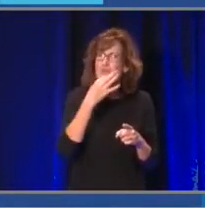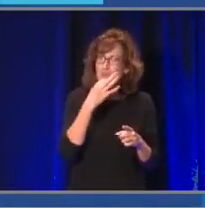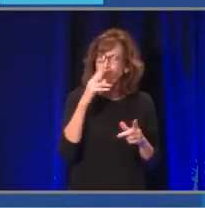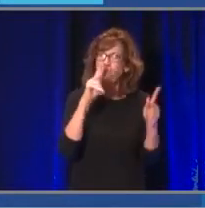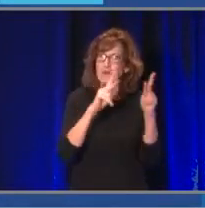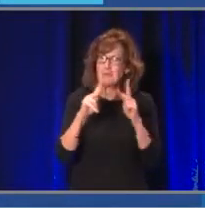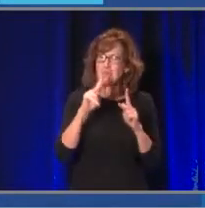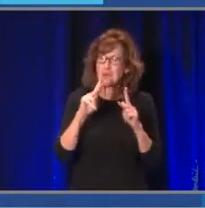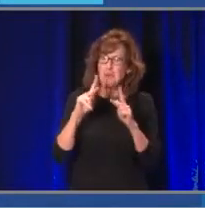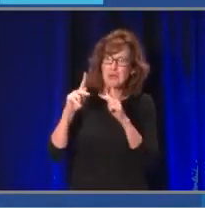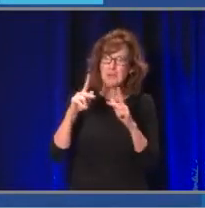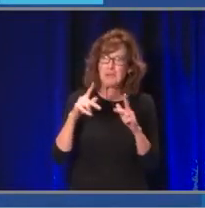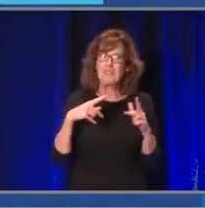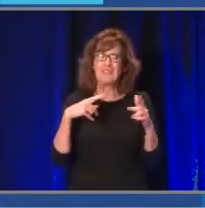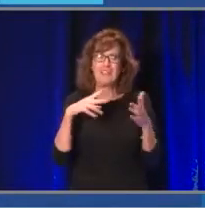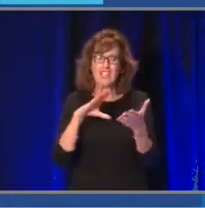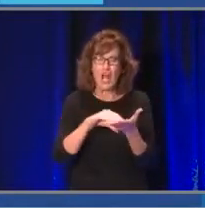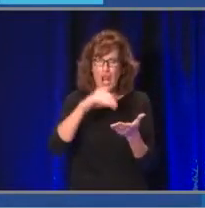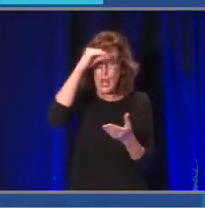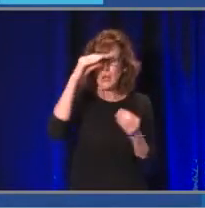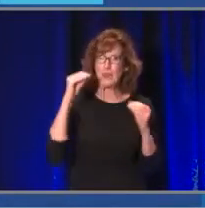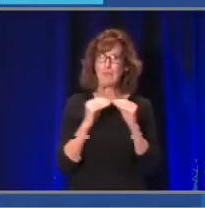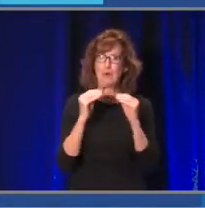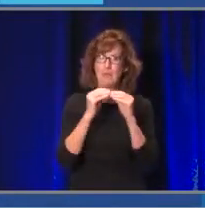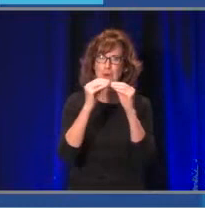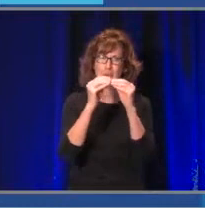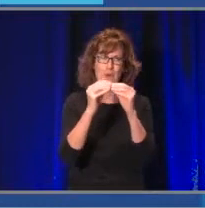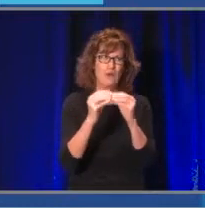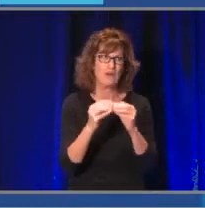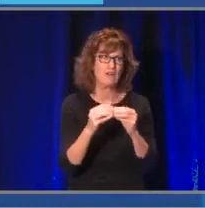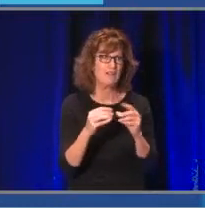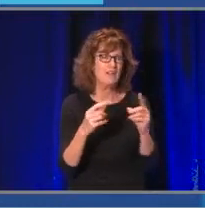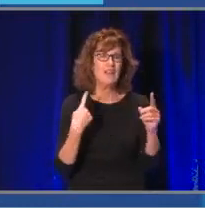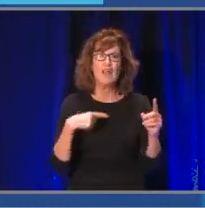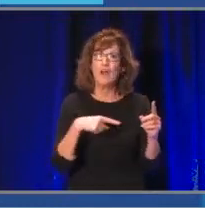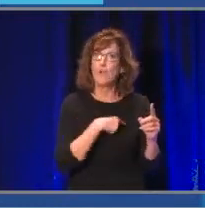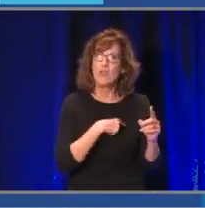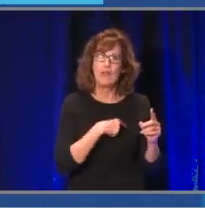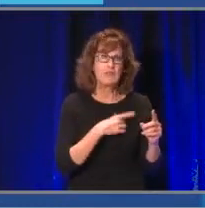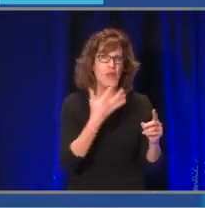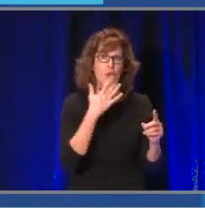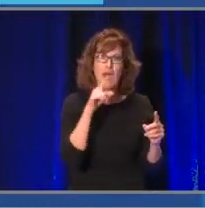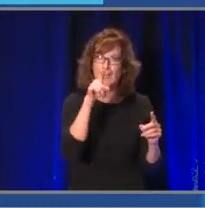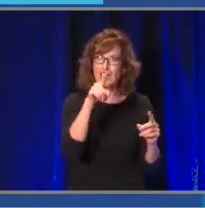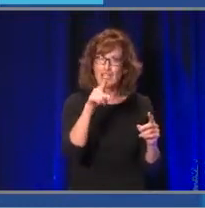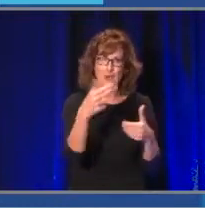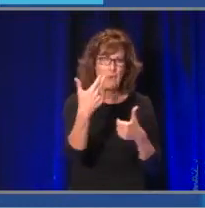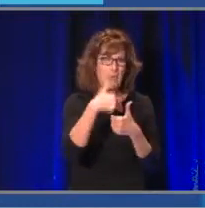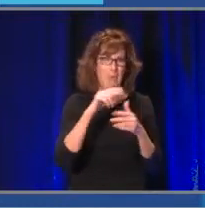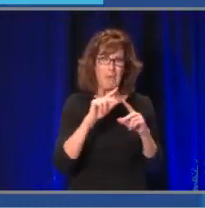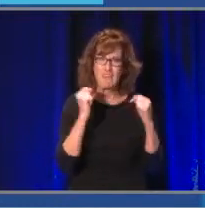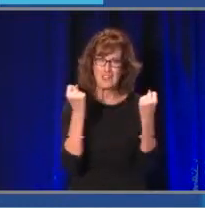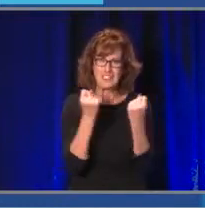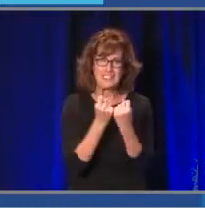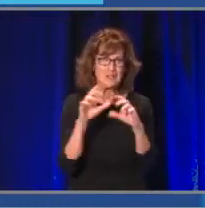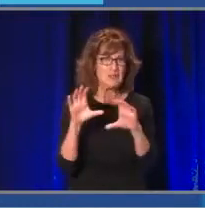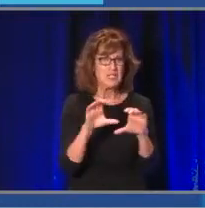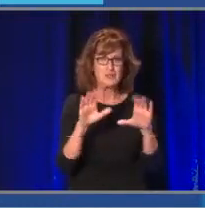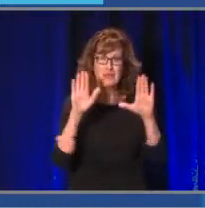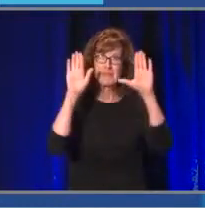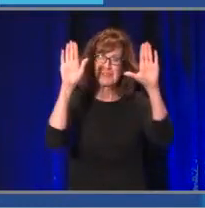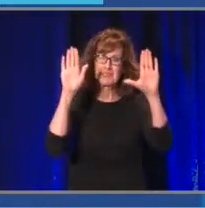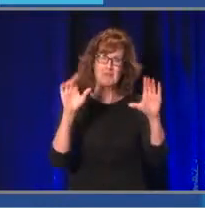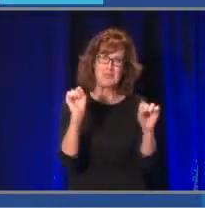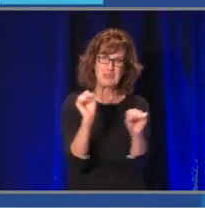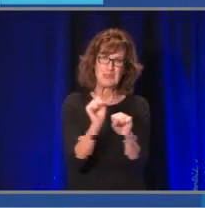clearly an extremely exciting field, and we are very fortunate to have you on our team and doing this amazing work at the CDI, and